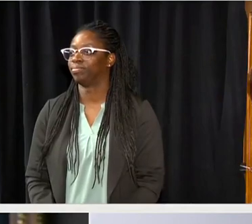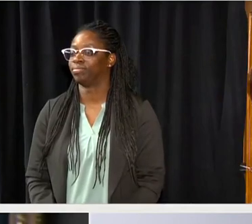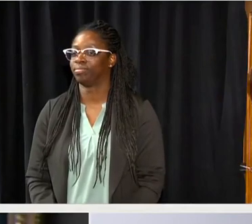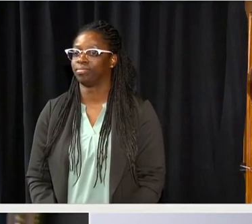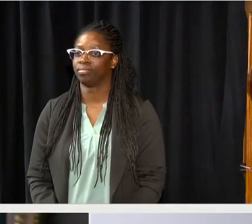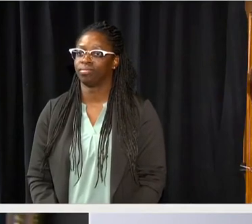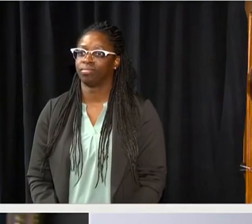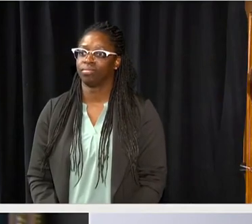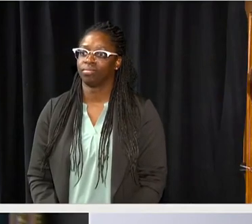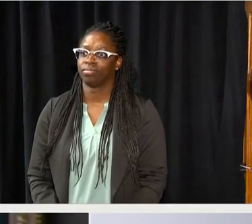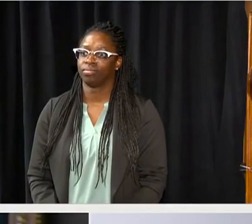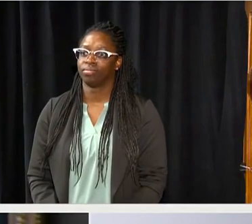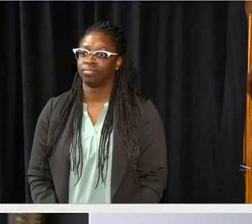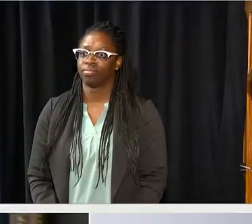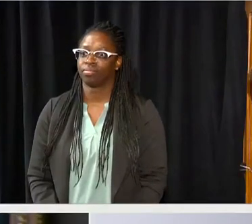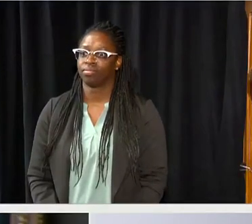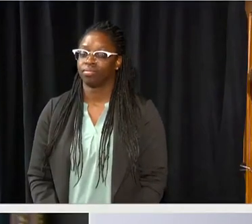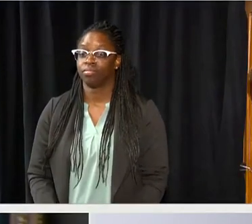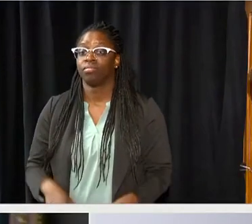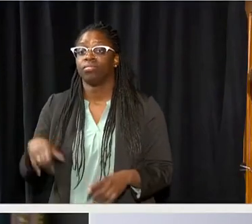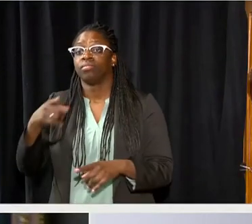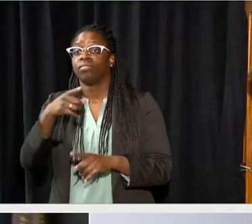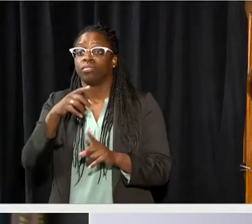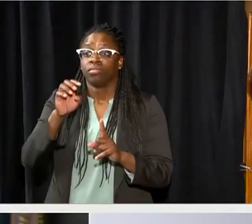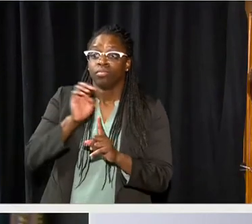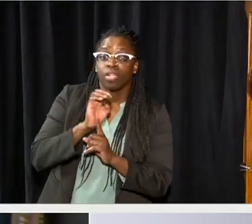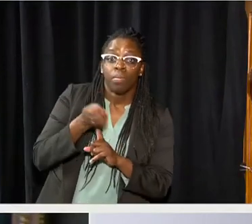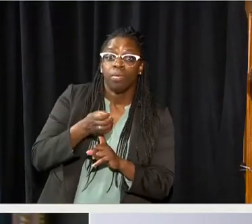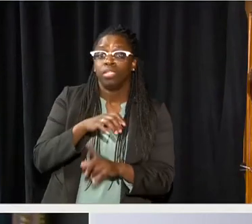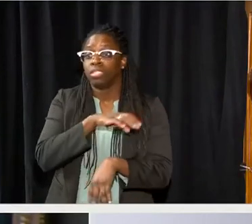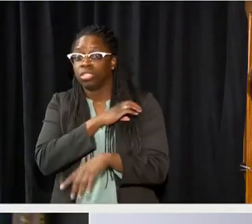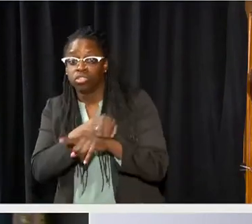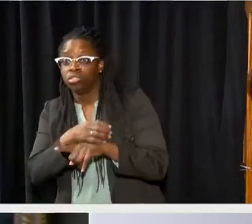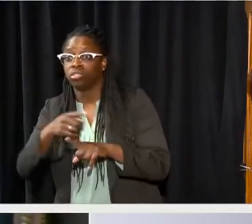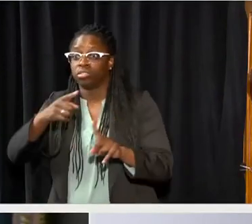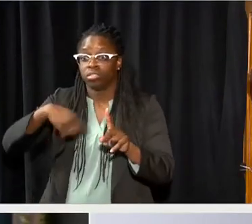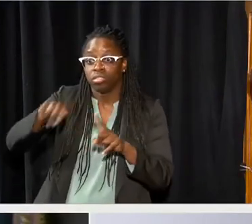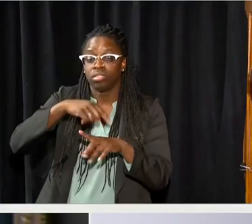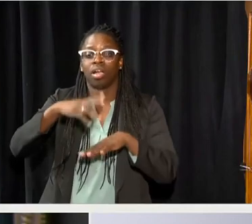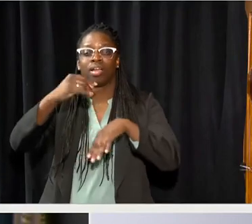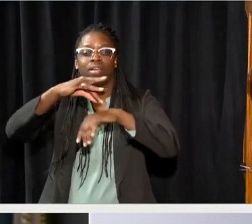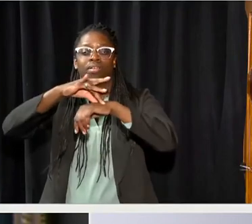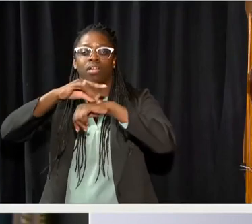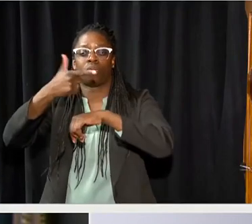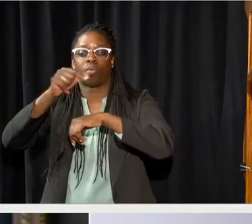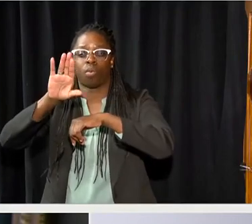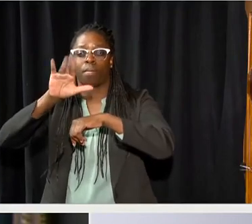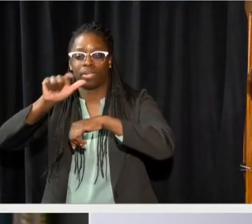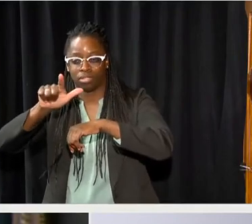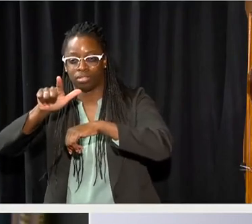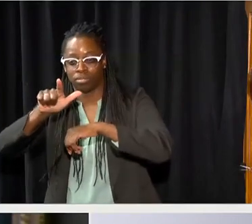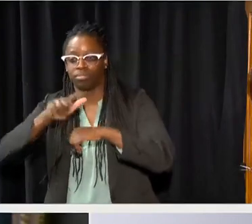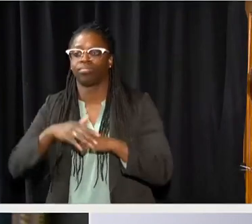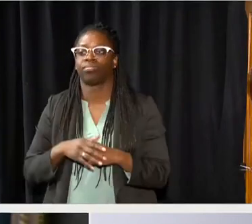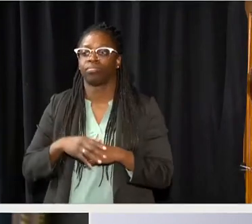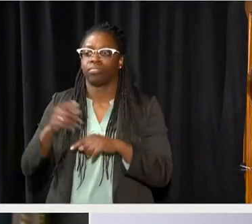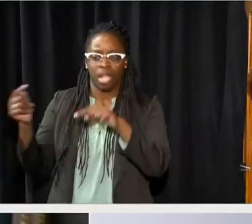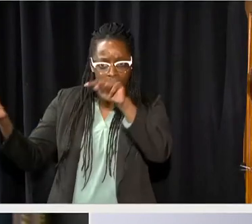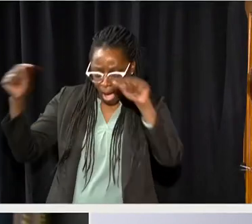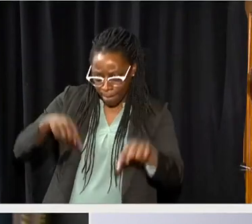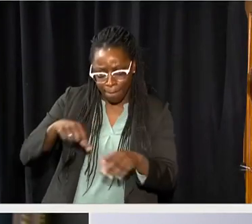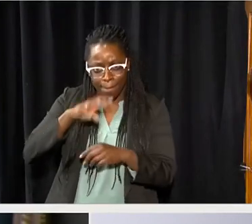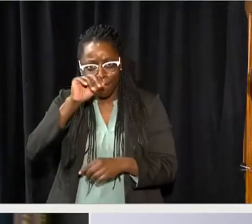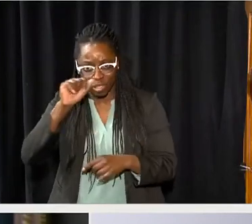We'll help climate tech companies not just start in Massachusetts, but scale